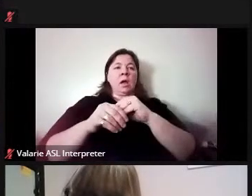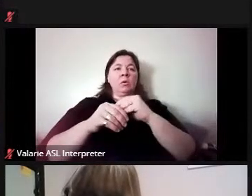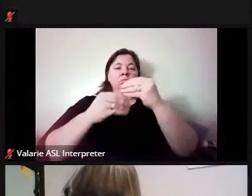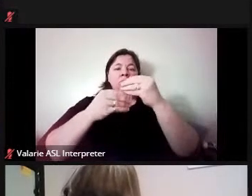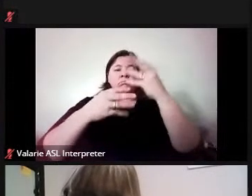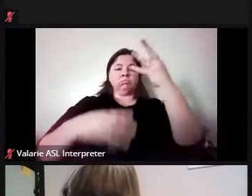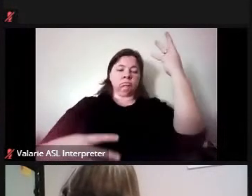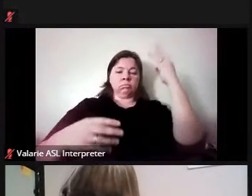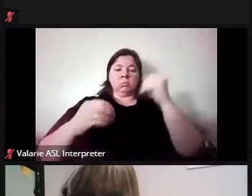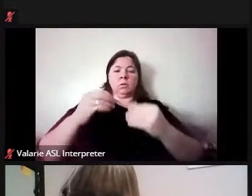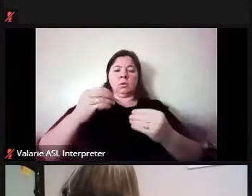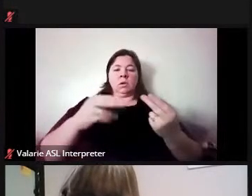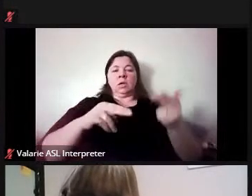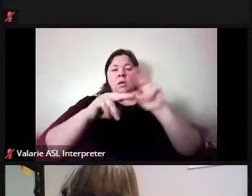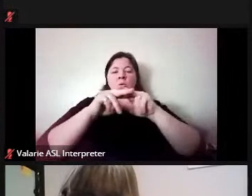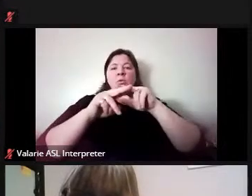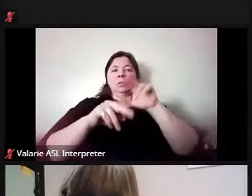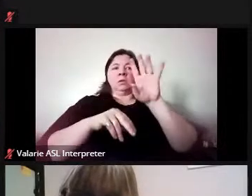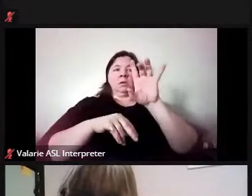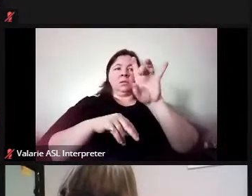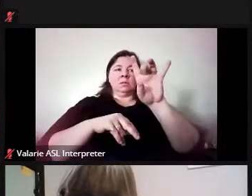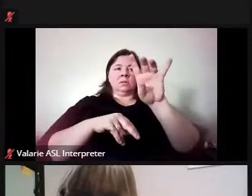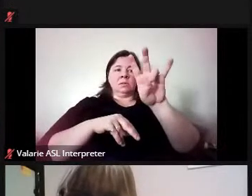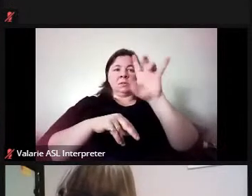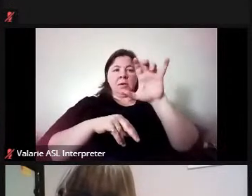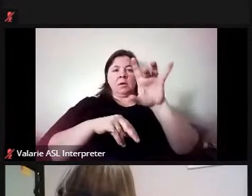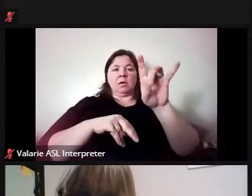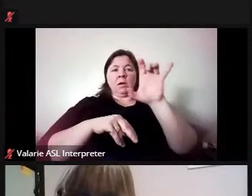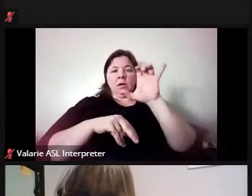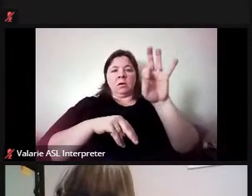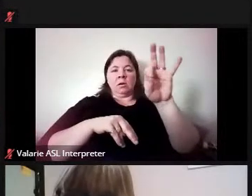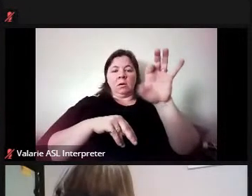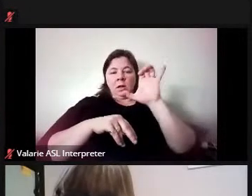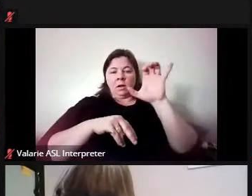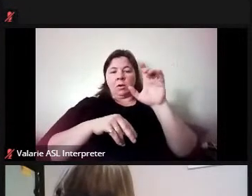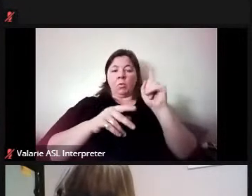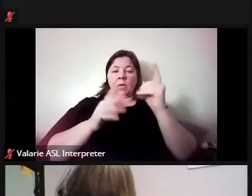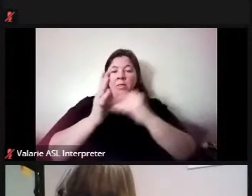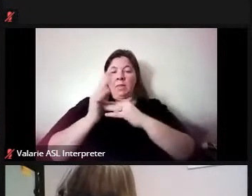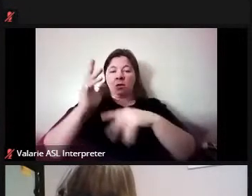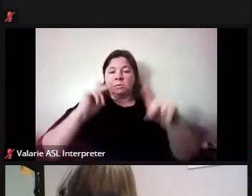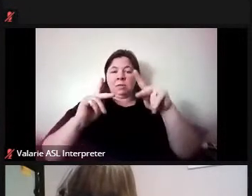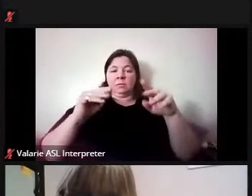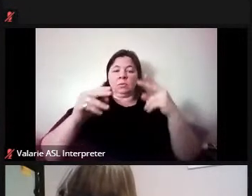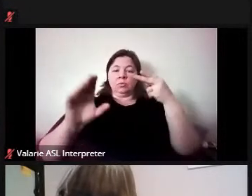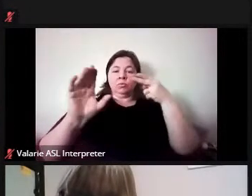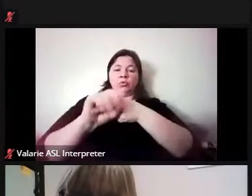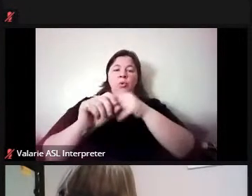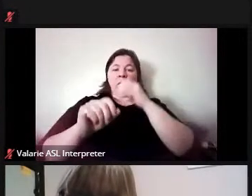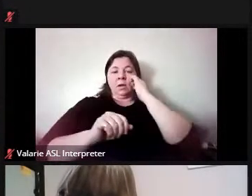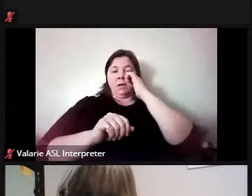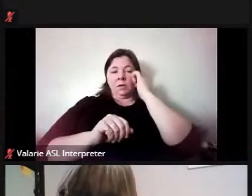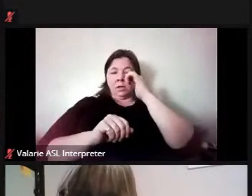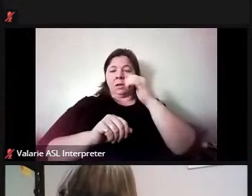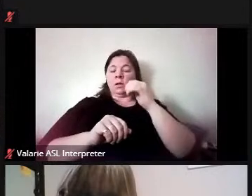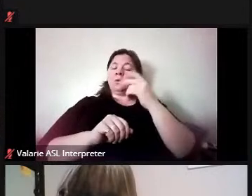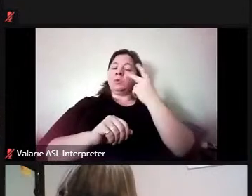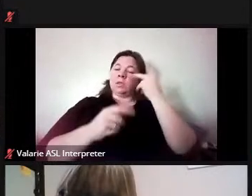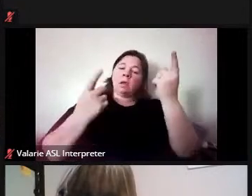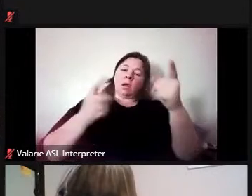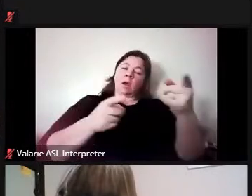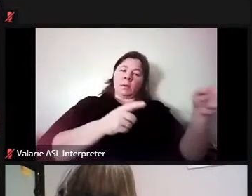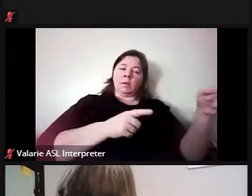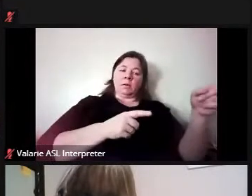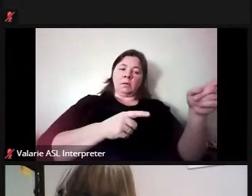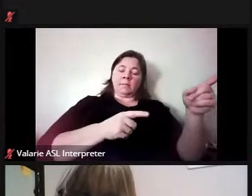count, has increased by 700, 800, 900, and even 1,000. So that is huge thing happening. Actually now duplication